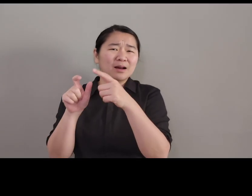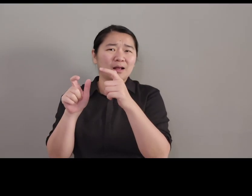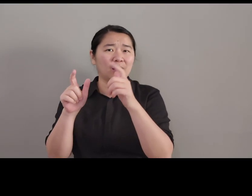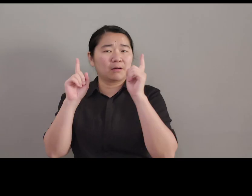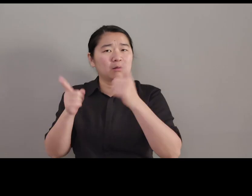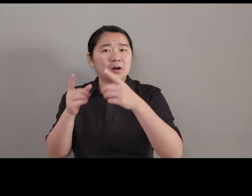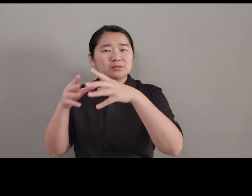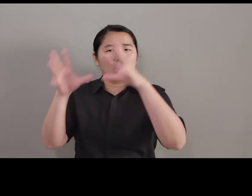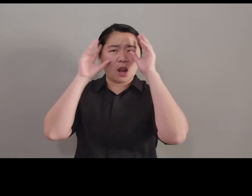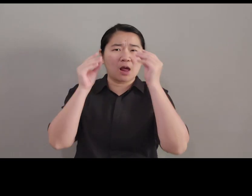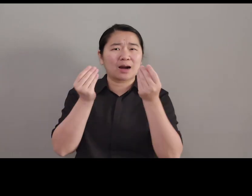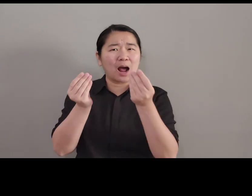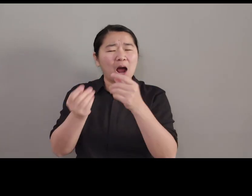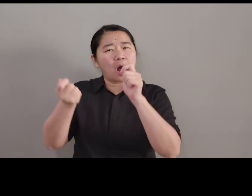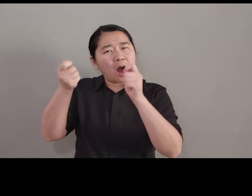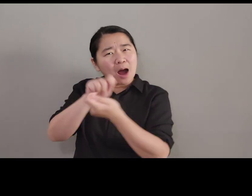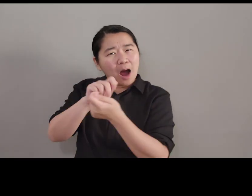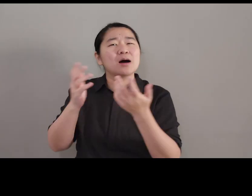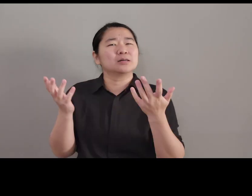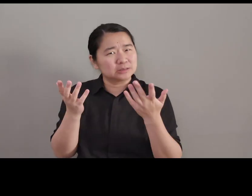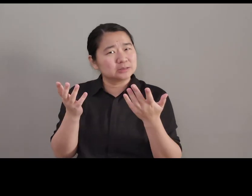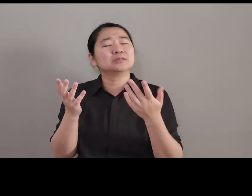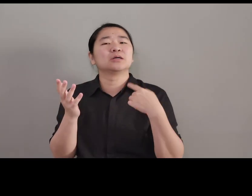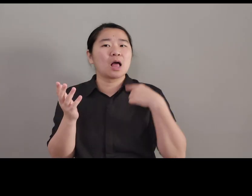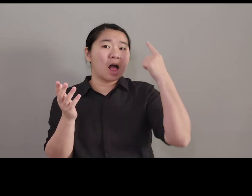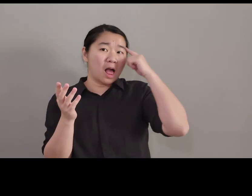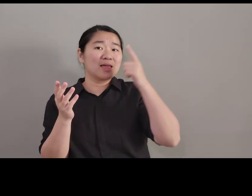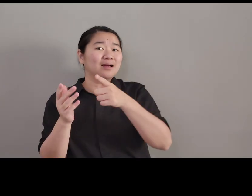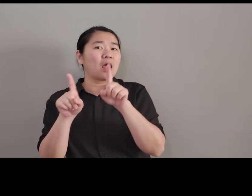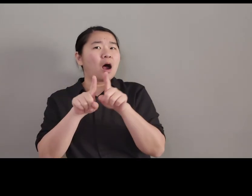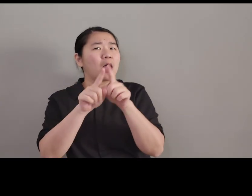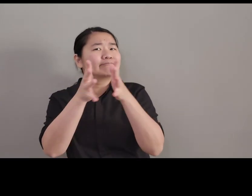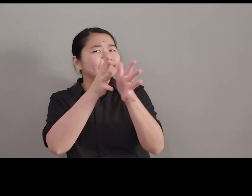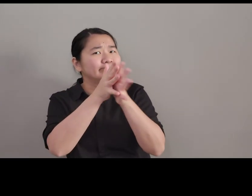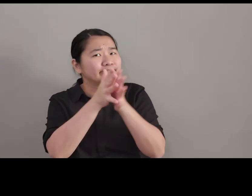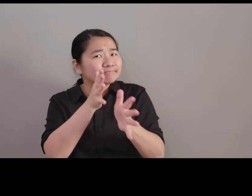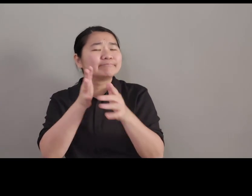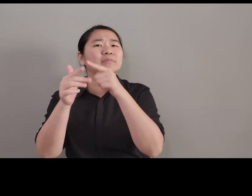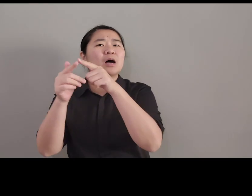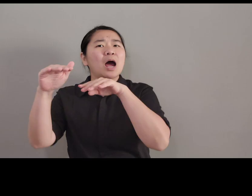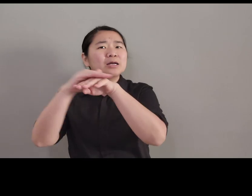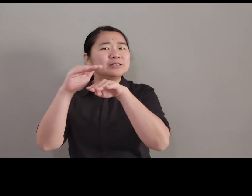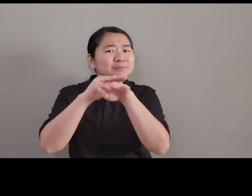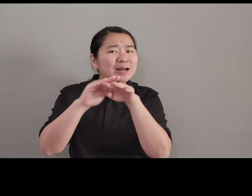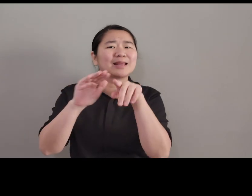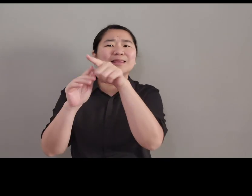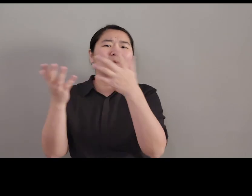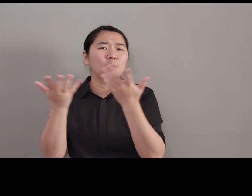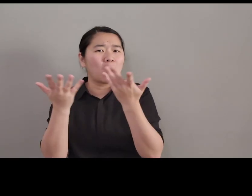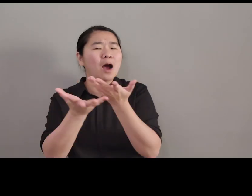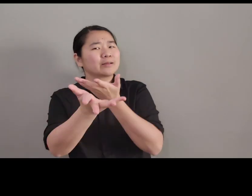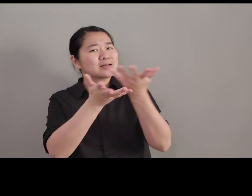are increasingly getting better at, like describing, just like with accessibility problems, you can ask an AI to tell